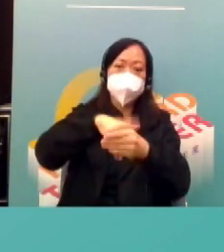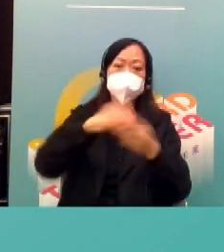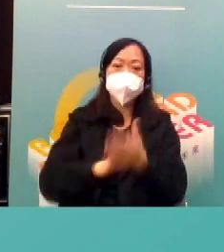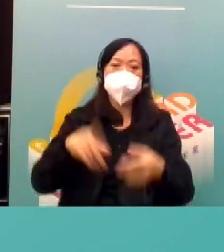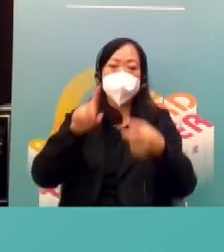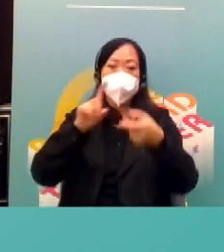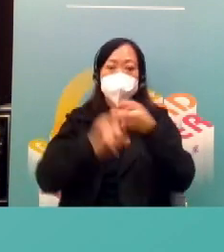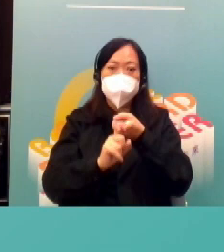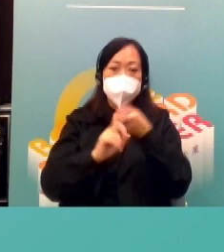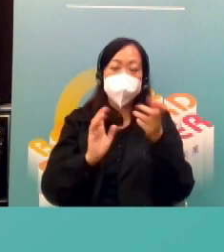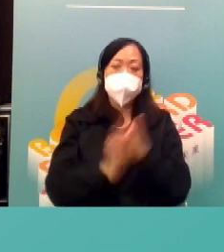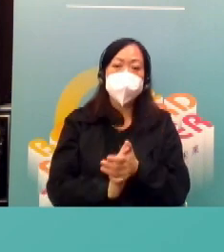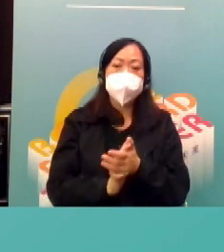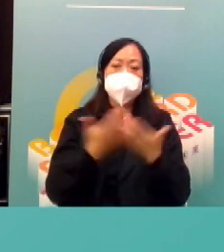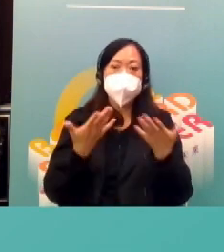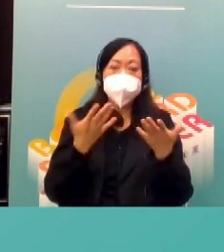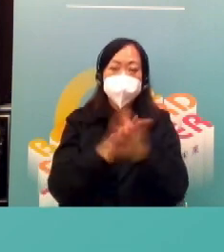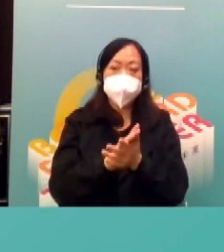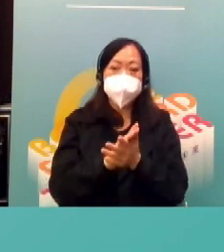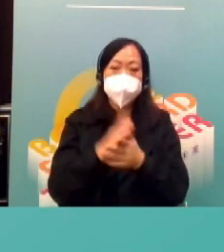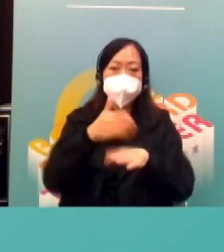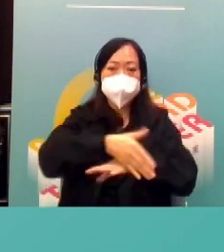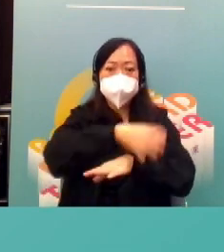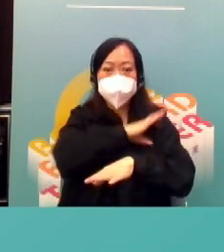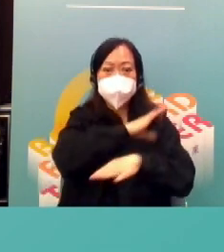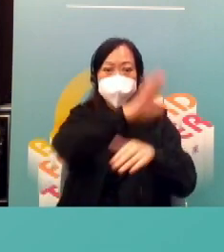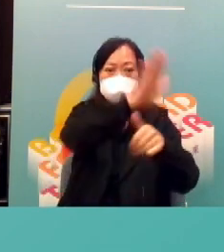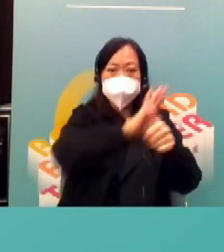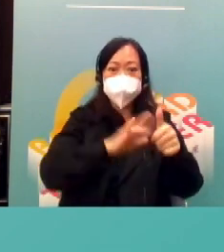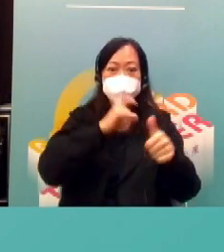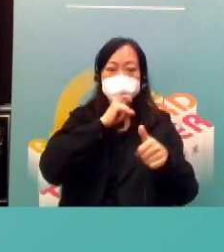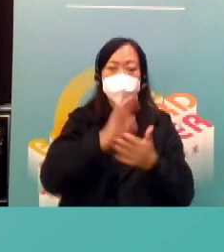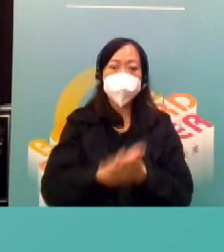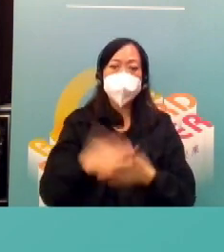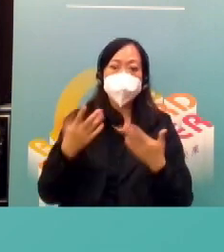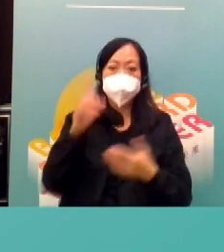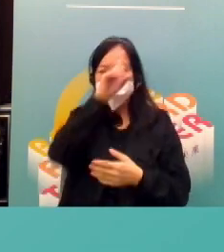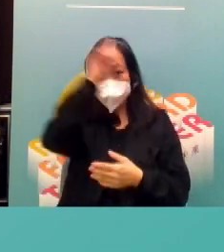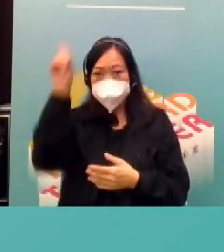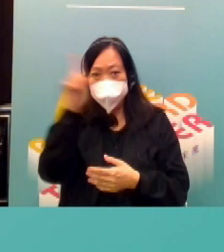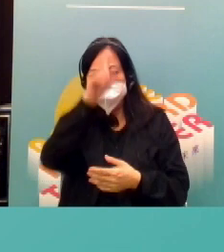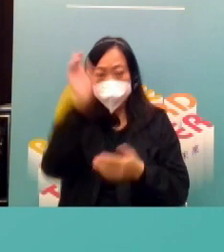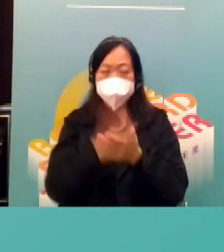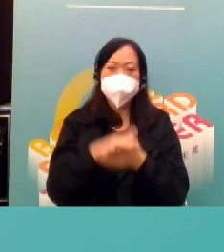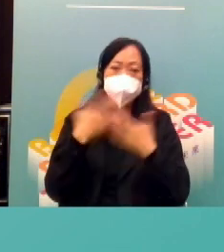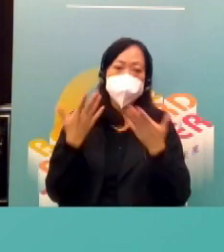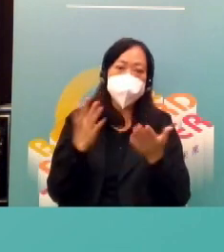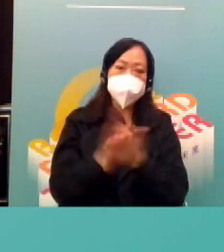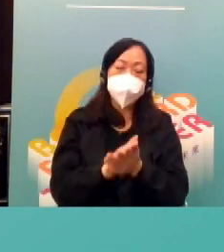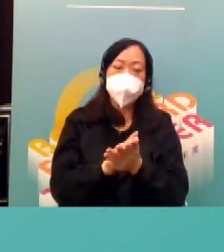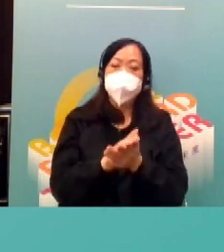businesses. I think in this regard, particularly around the climate topic, I think what the UK government has done right is to